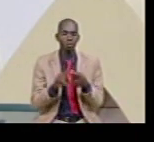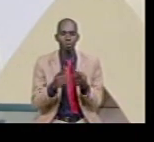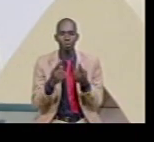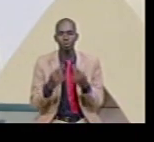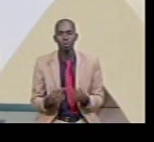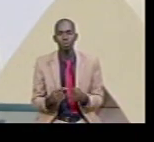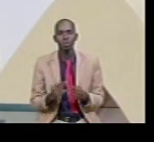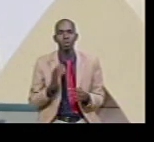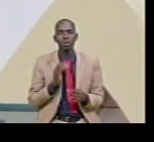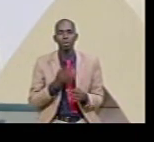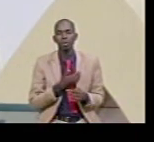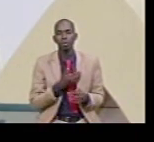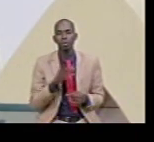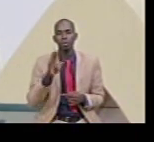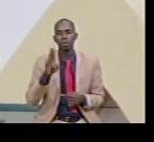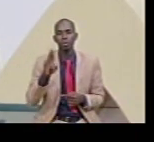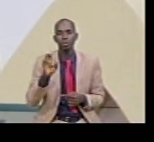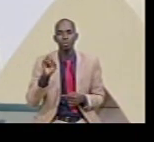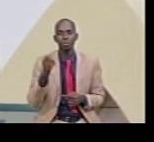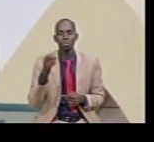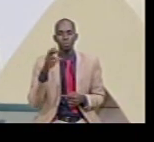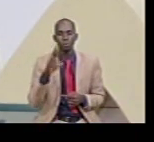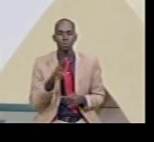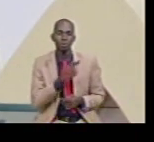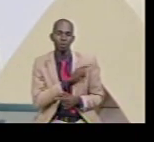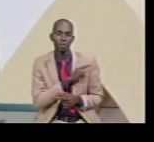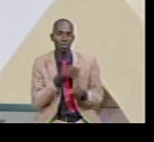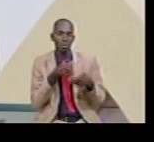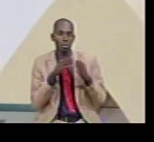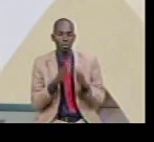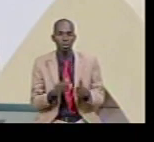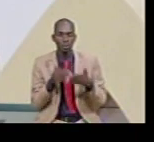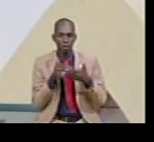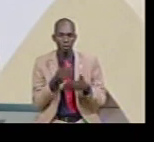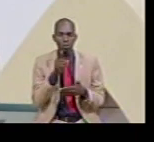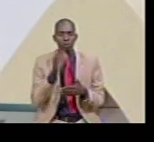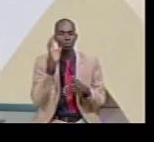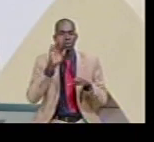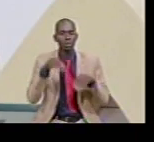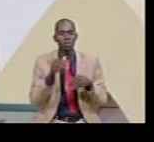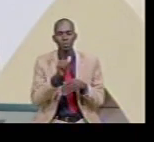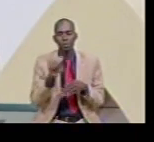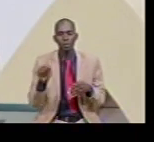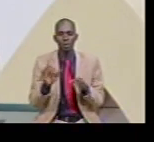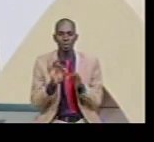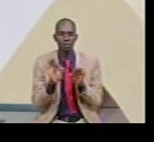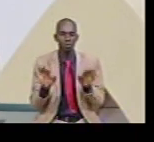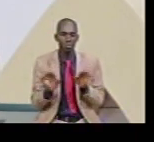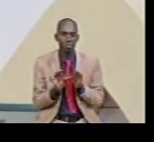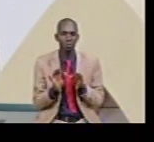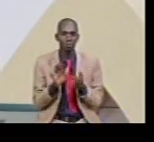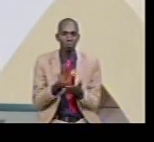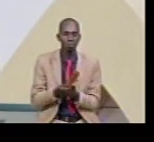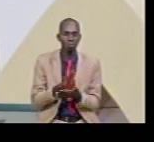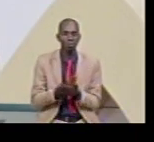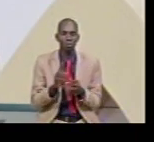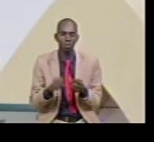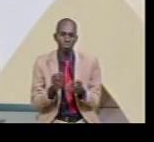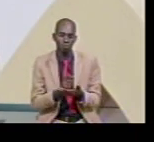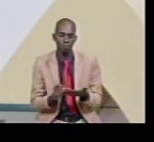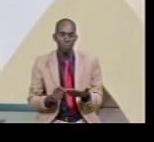a slip. Please supply all the necessary information there, so that will